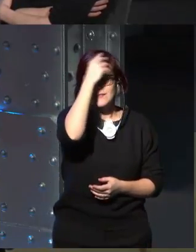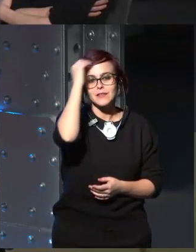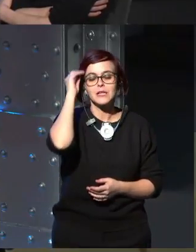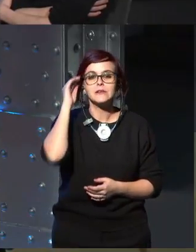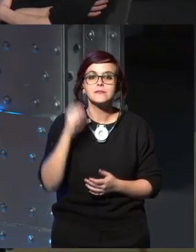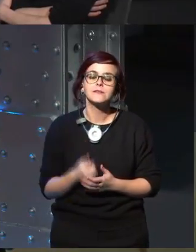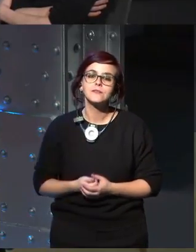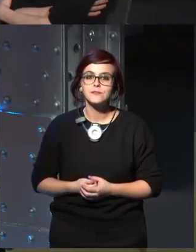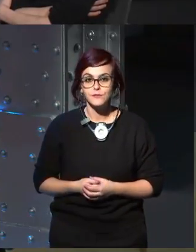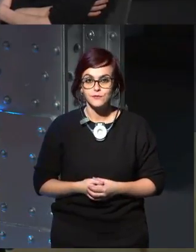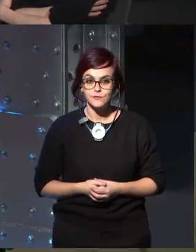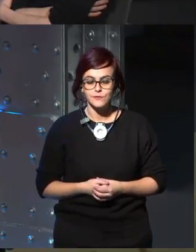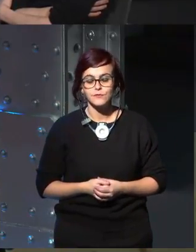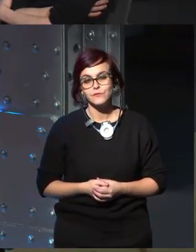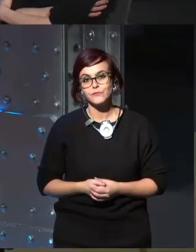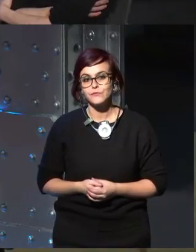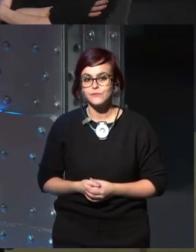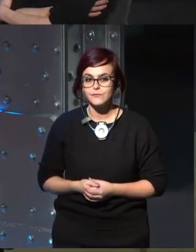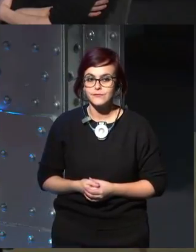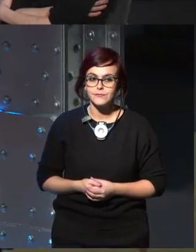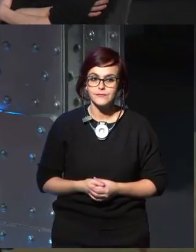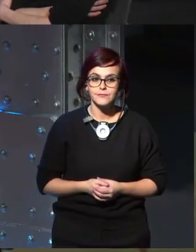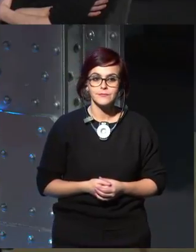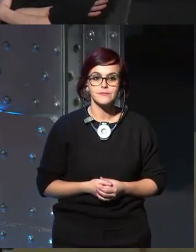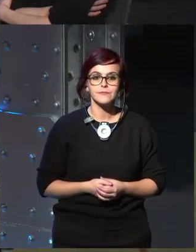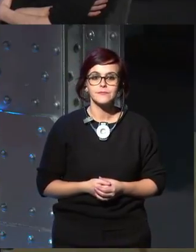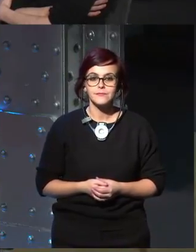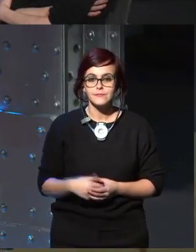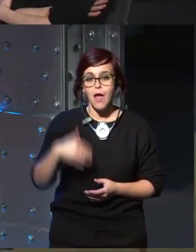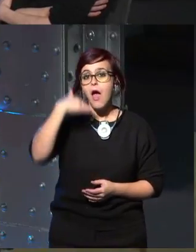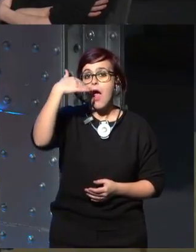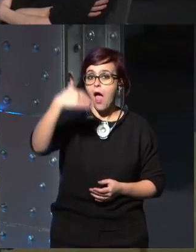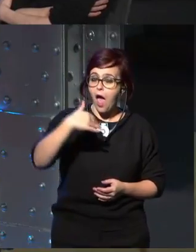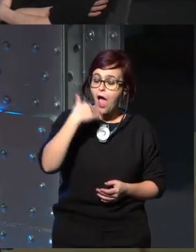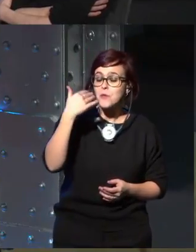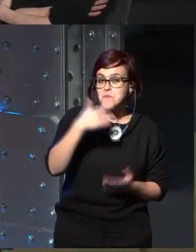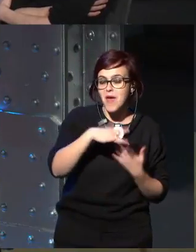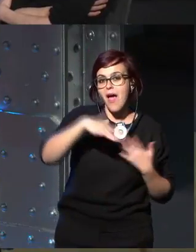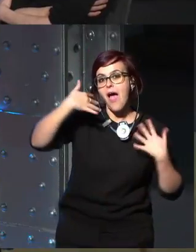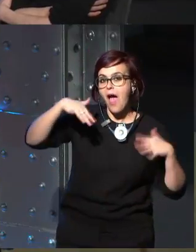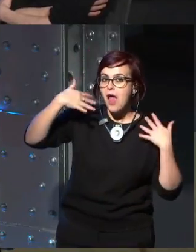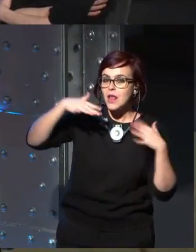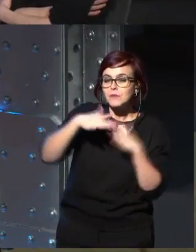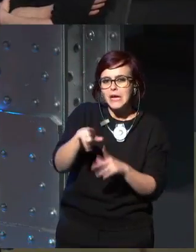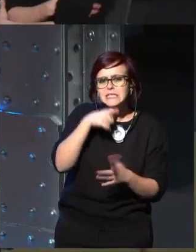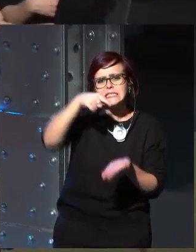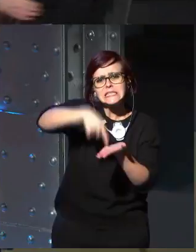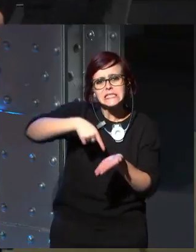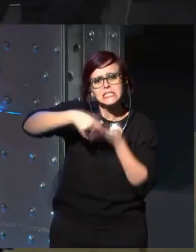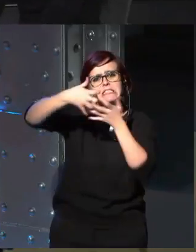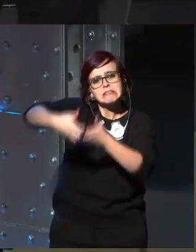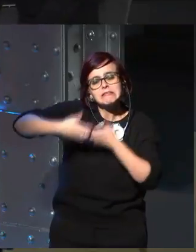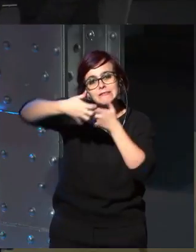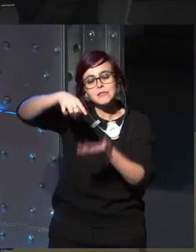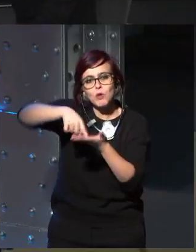Well, one thing that I find very cheering about the persistence of analog media, and I'm not going to stand